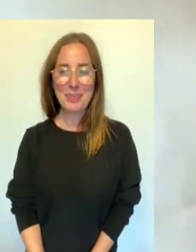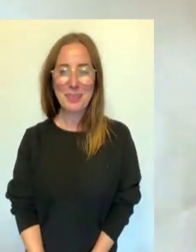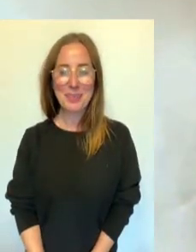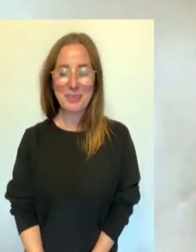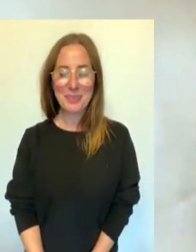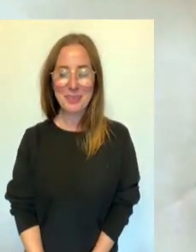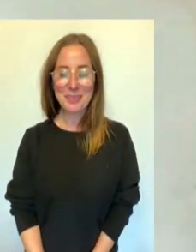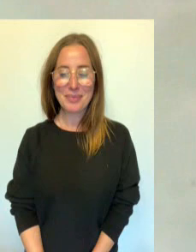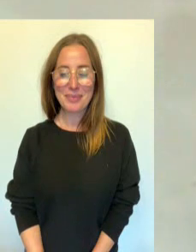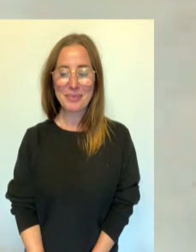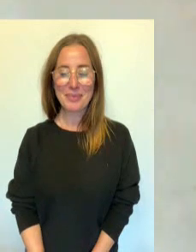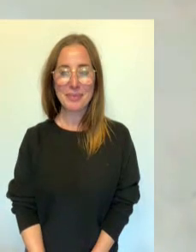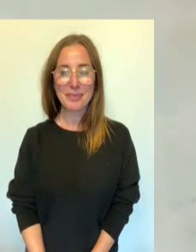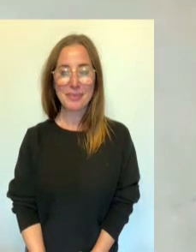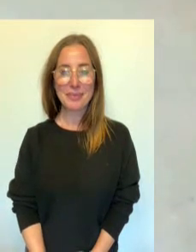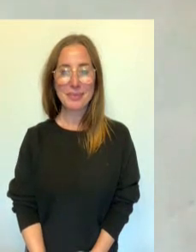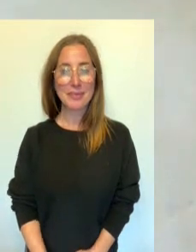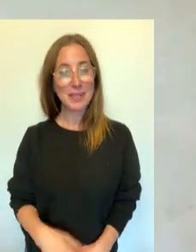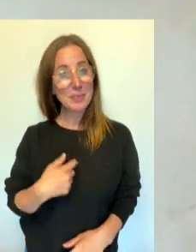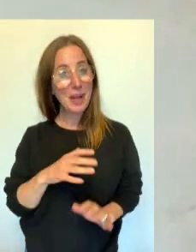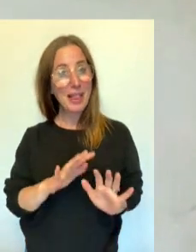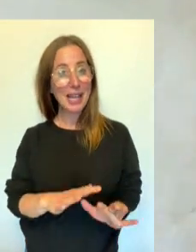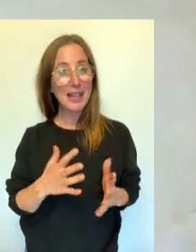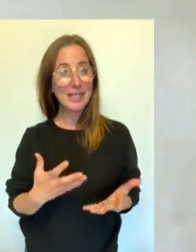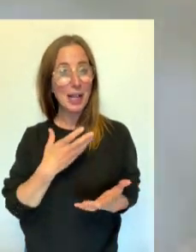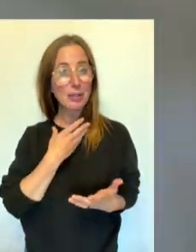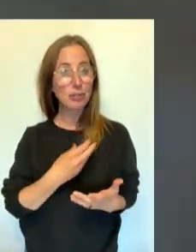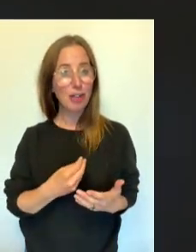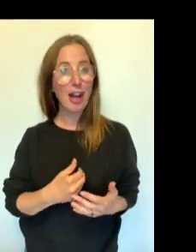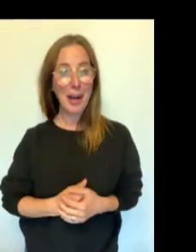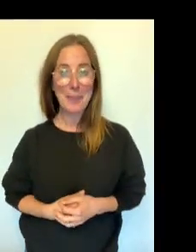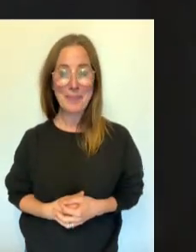So I'll come back to that once it is dry.